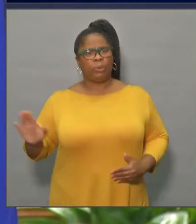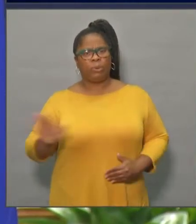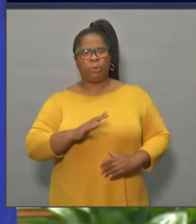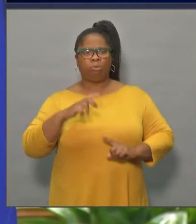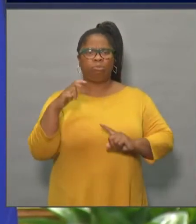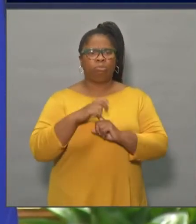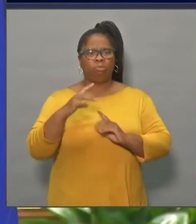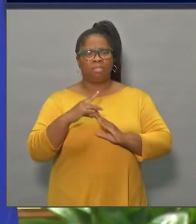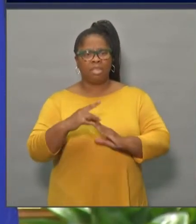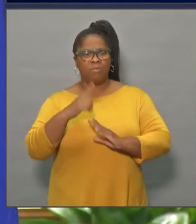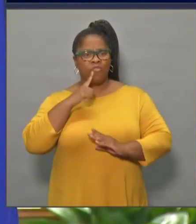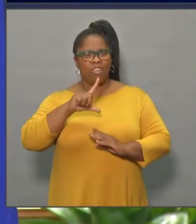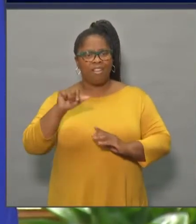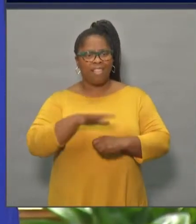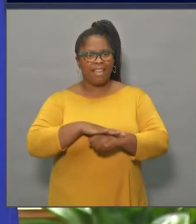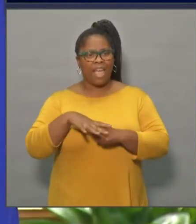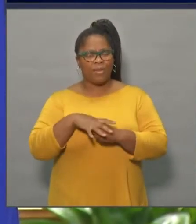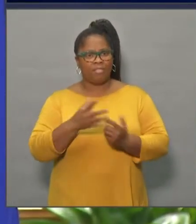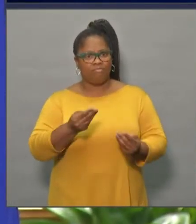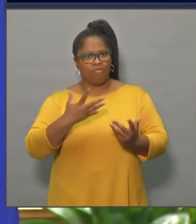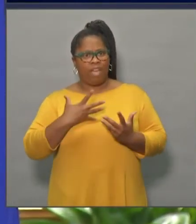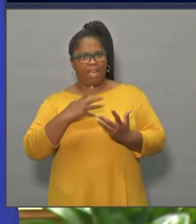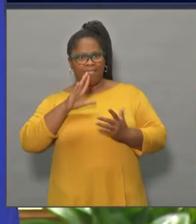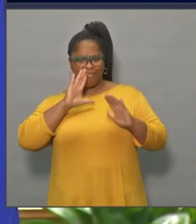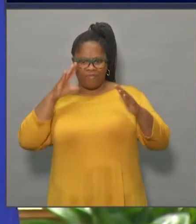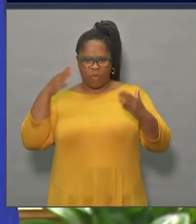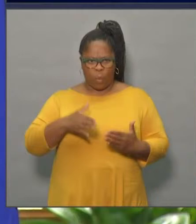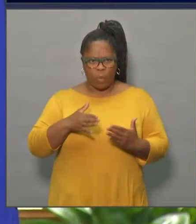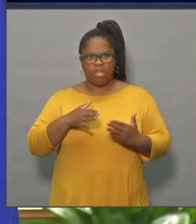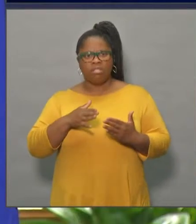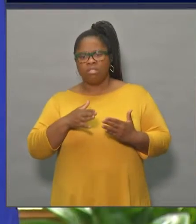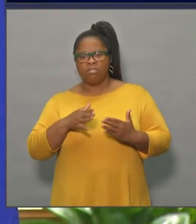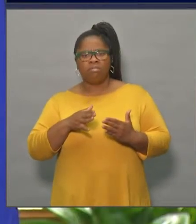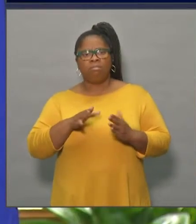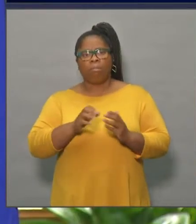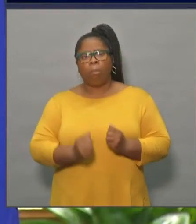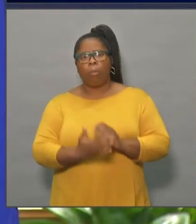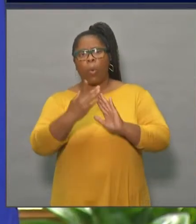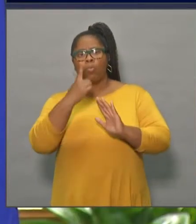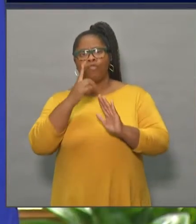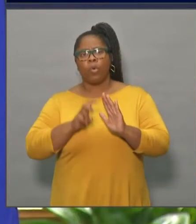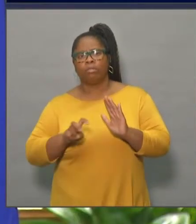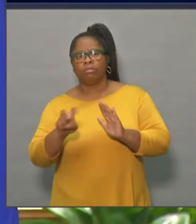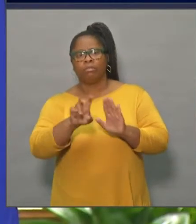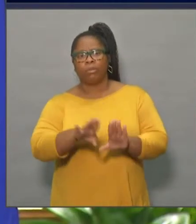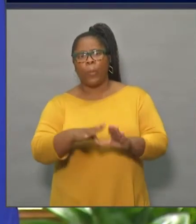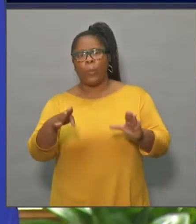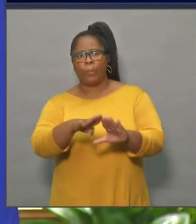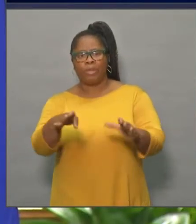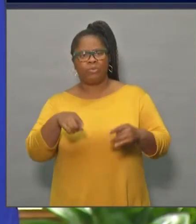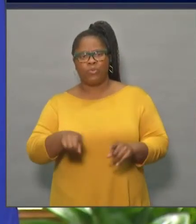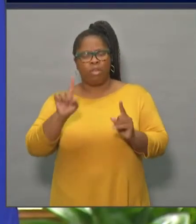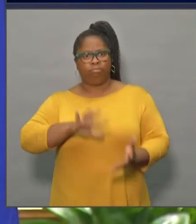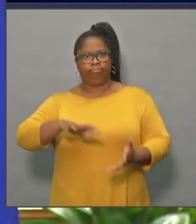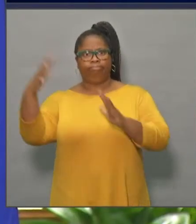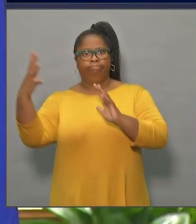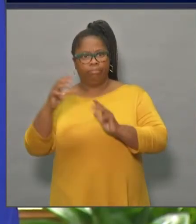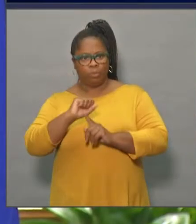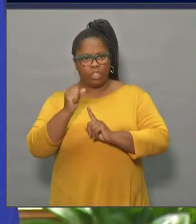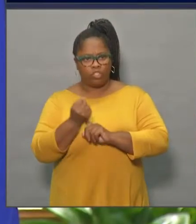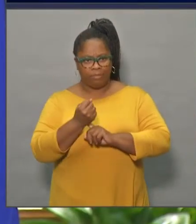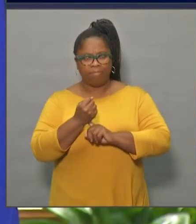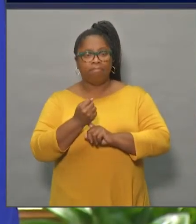LA County has provided us with a focused path forward during these unprecedented times. I want to update you on our